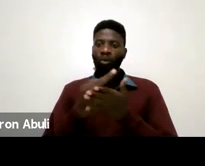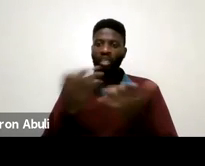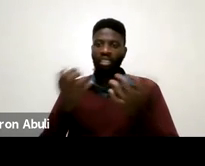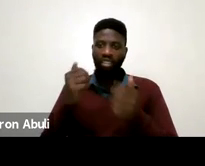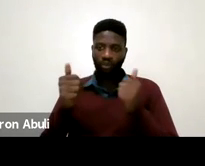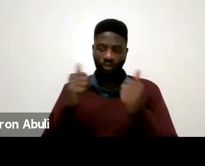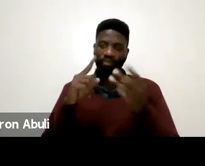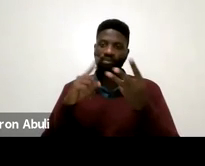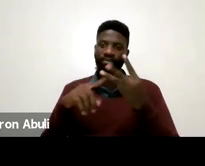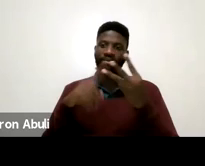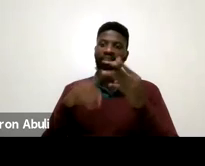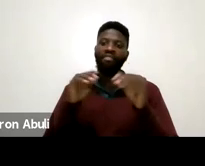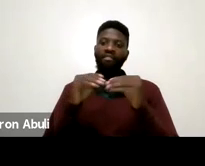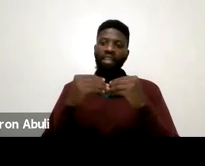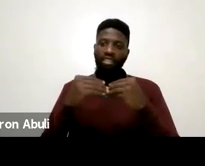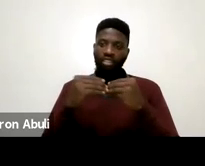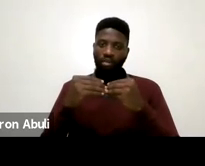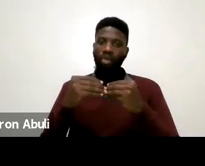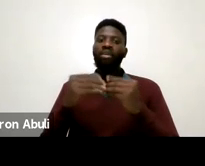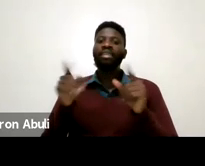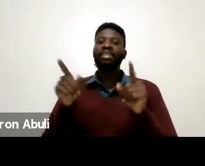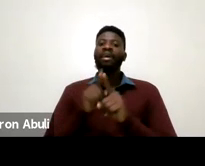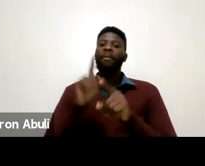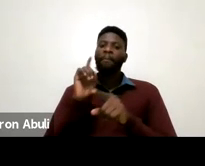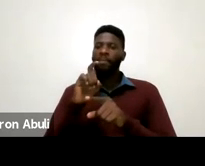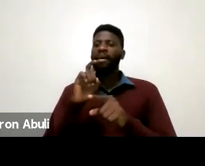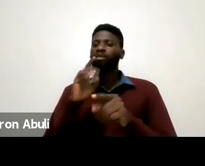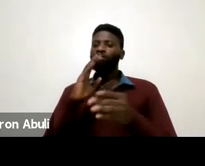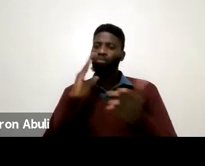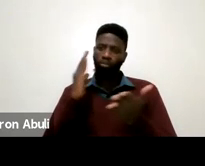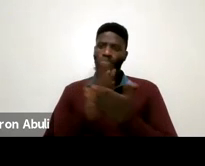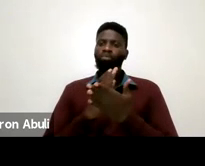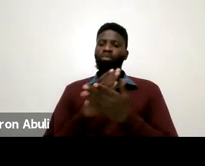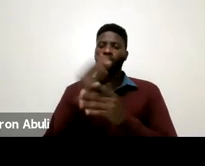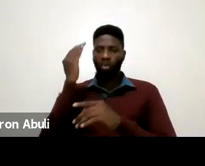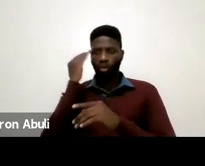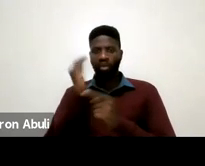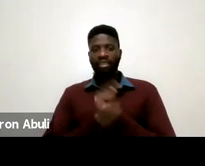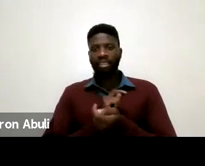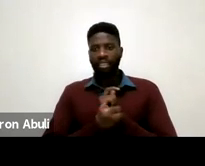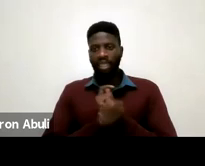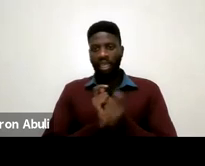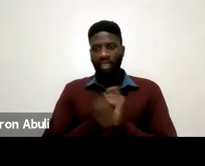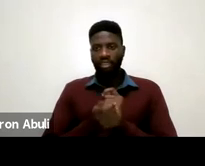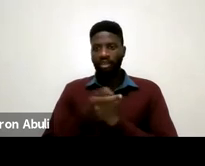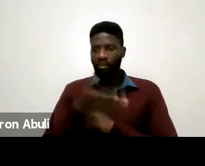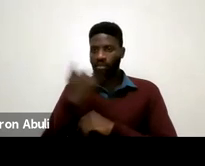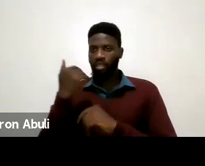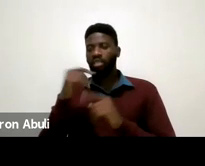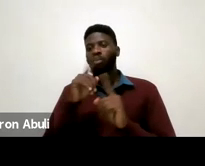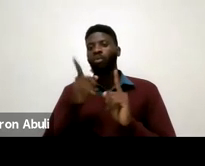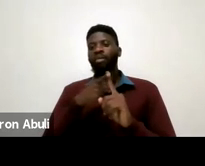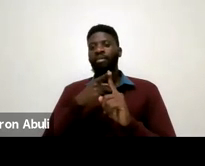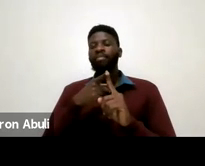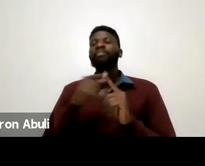flexible enough to be realistic enough to know when you need to make a change and when you need to change tactic and when you need to